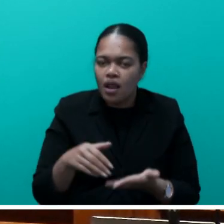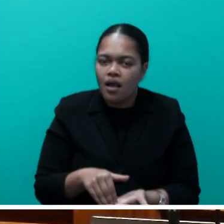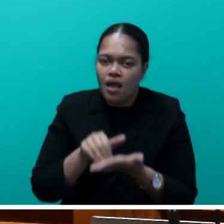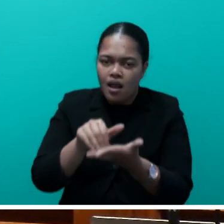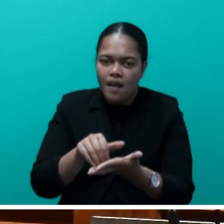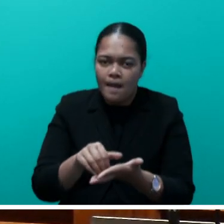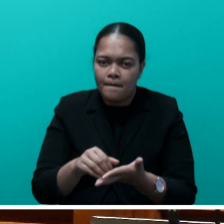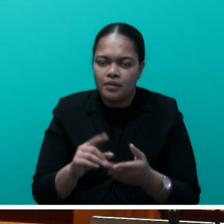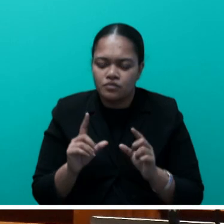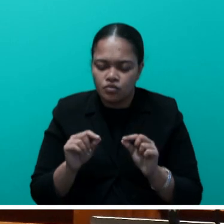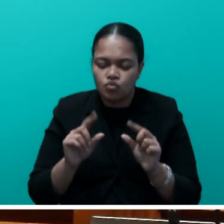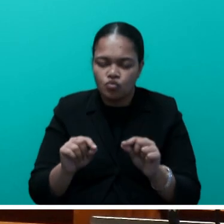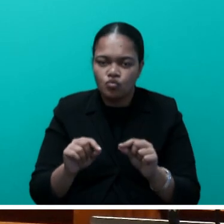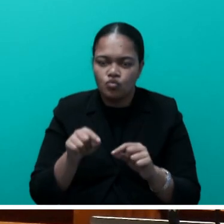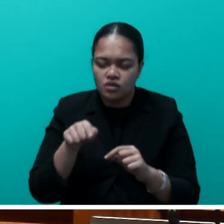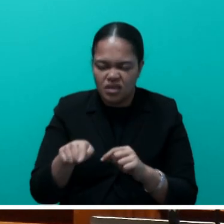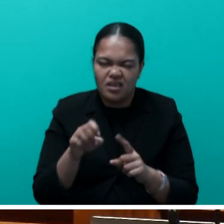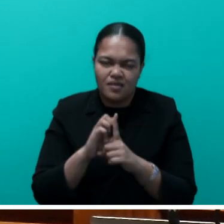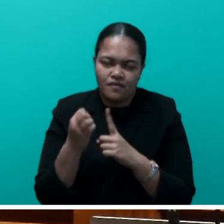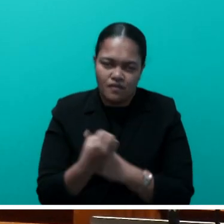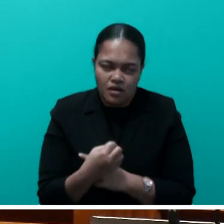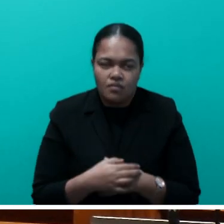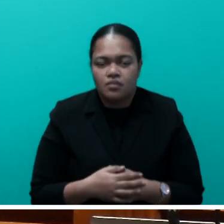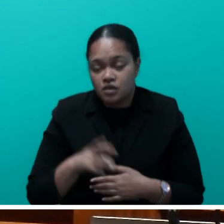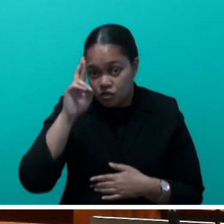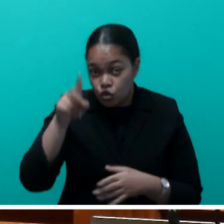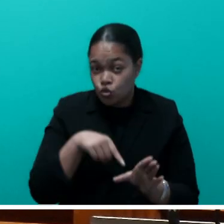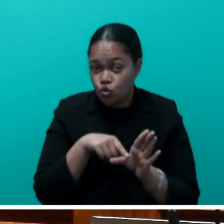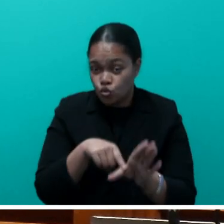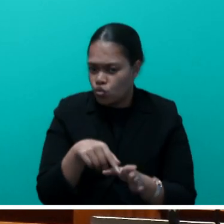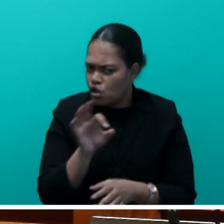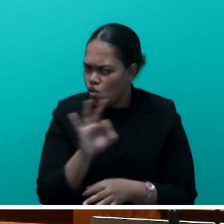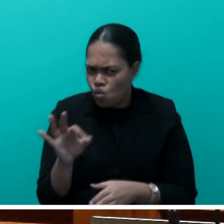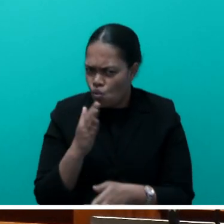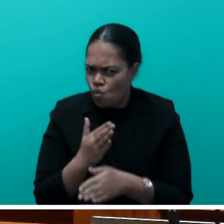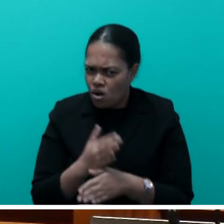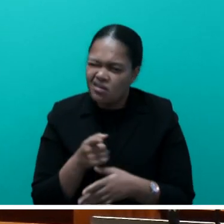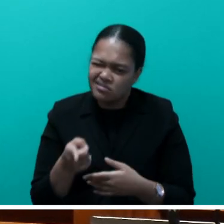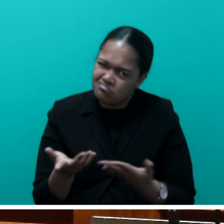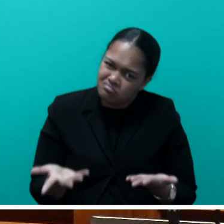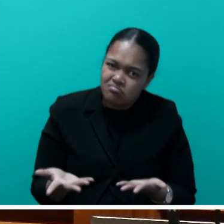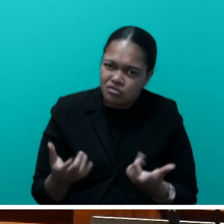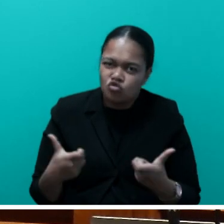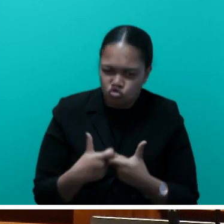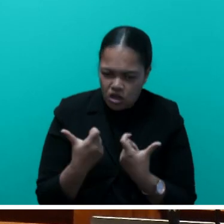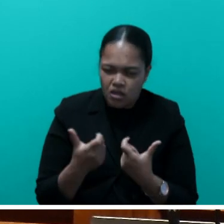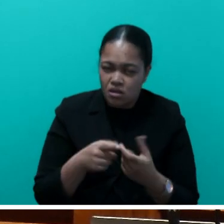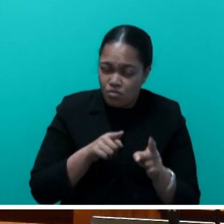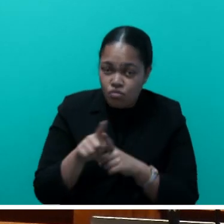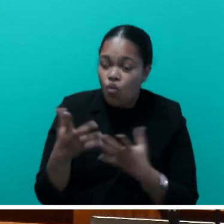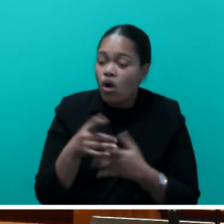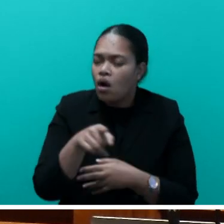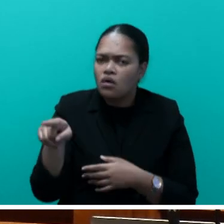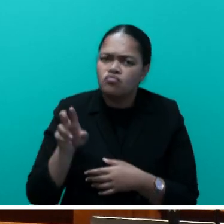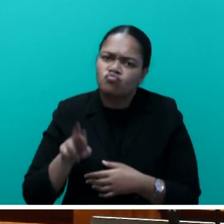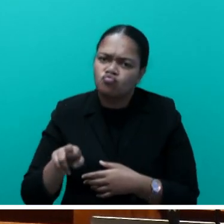in creating an enabling environment. Mr. Speaker, sir, youth unemployment remains a challenge, especially in the rural areas. The